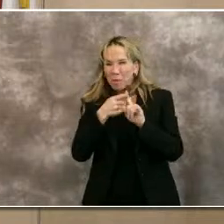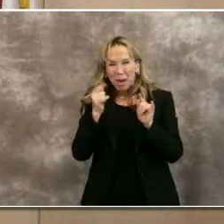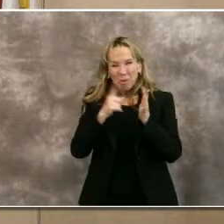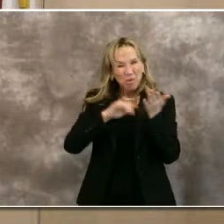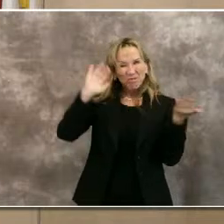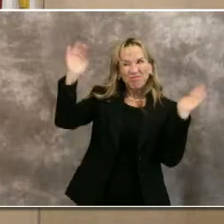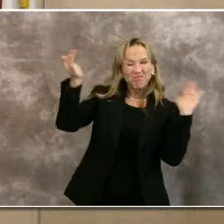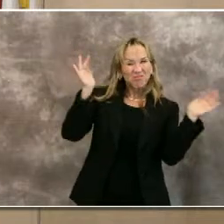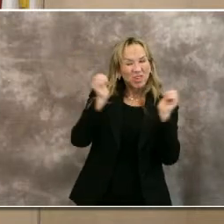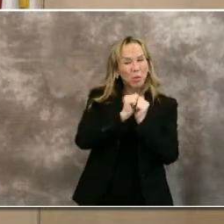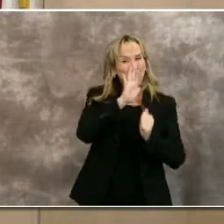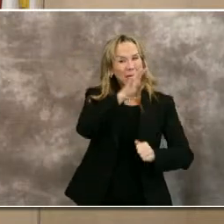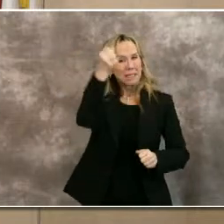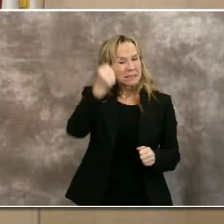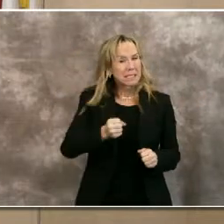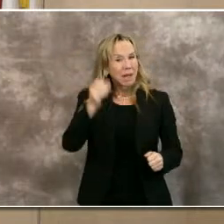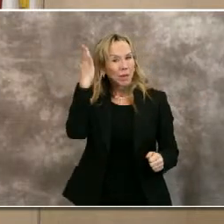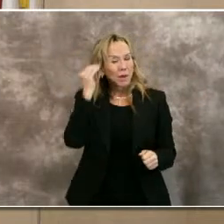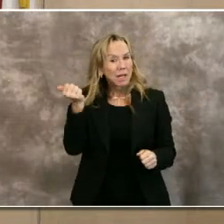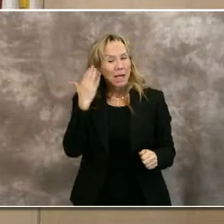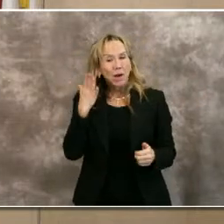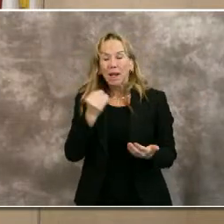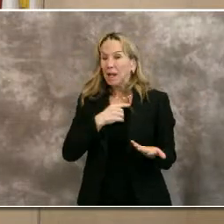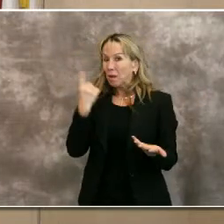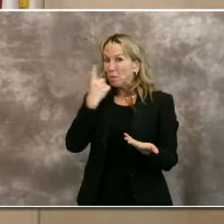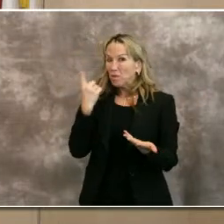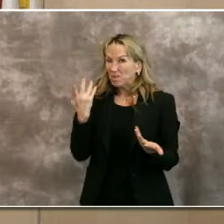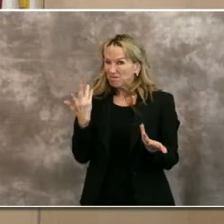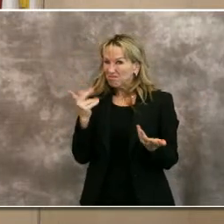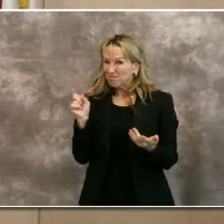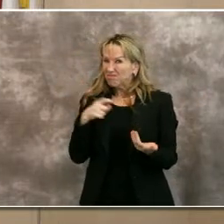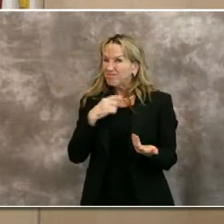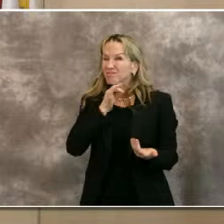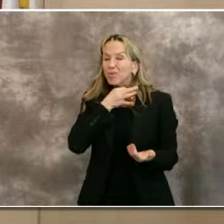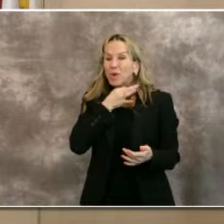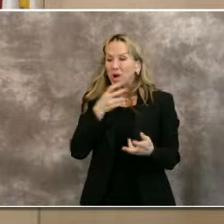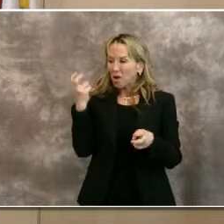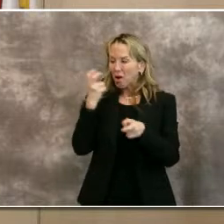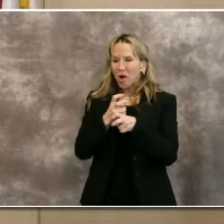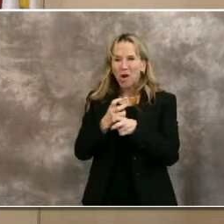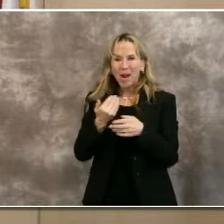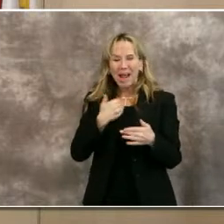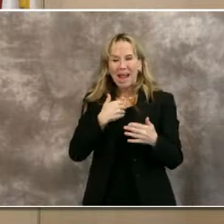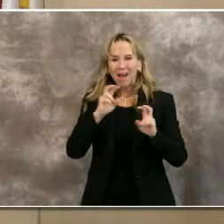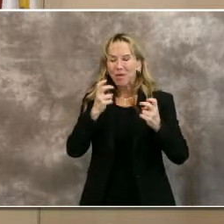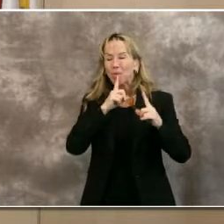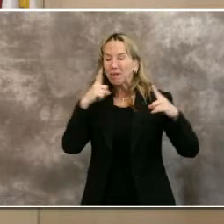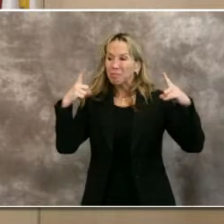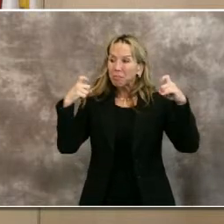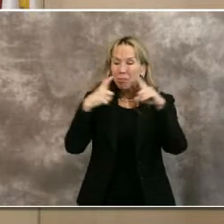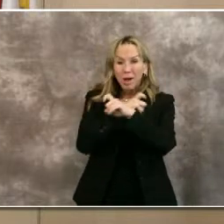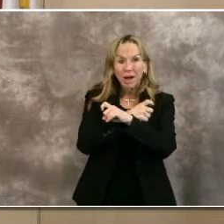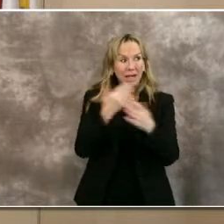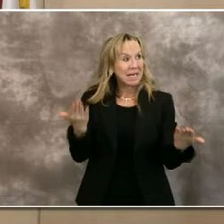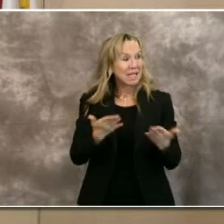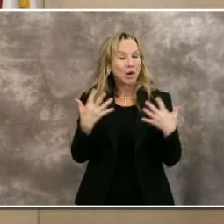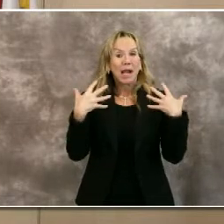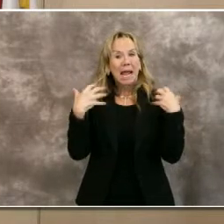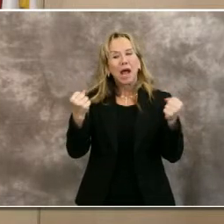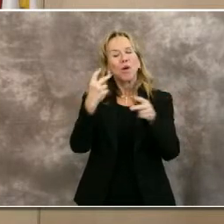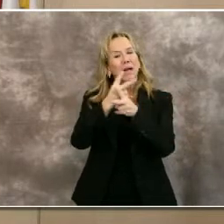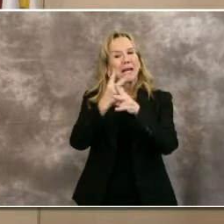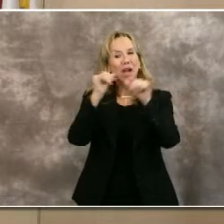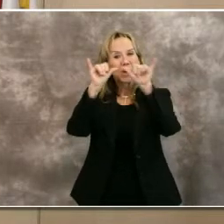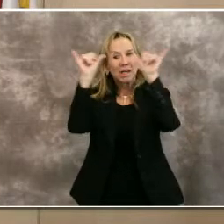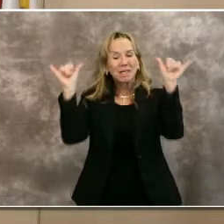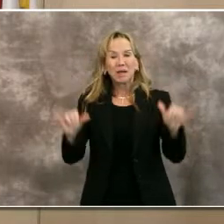And are there difficulties associated with having a complex healthcare system, whereas many other countries that